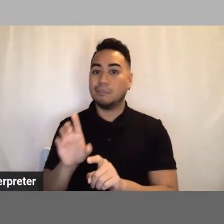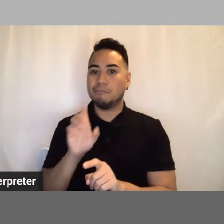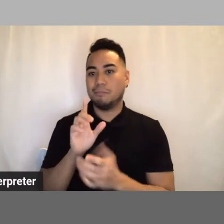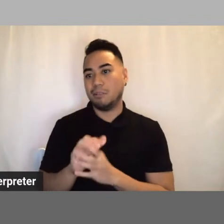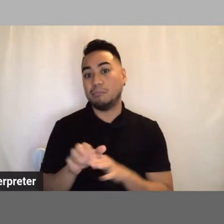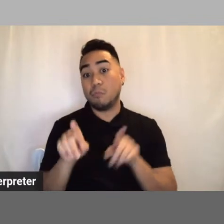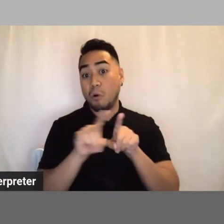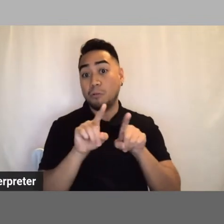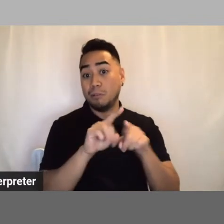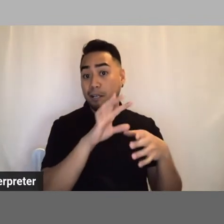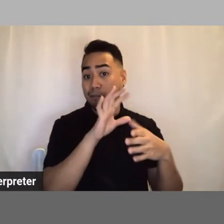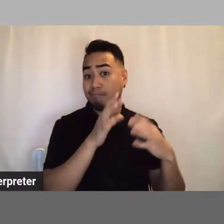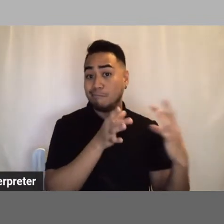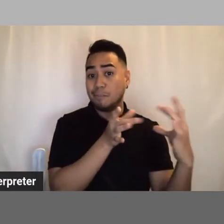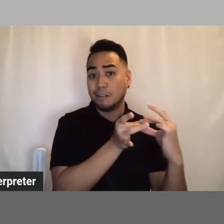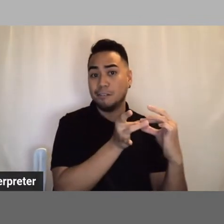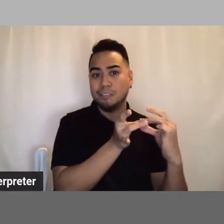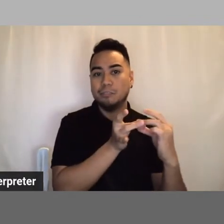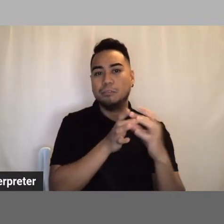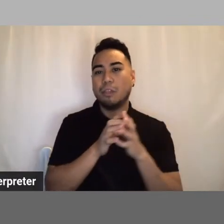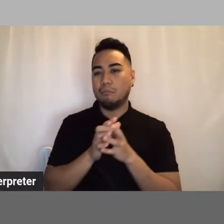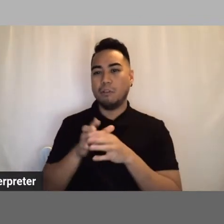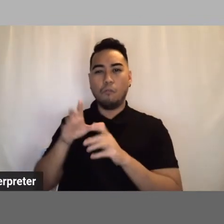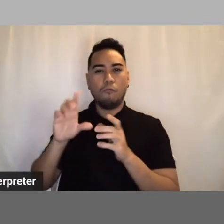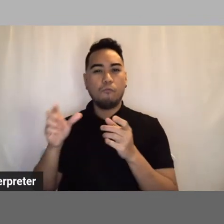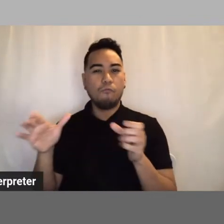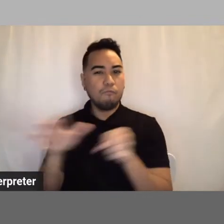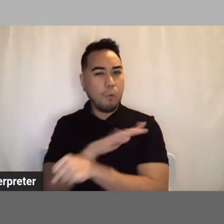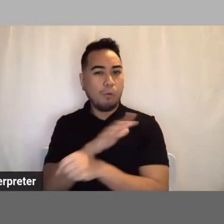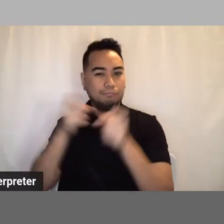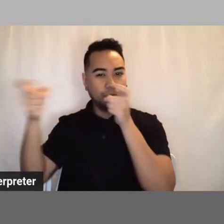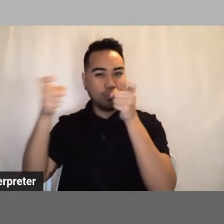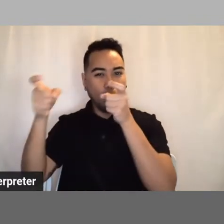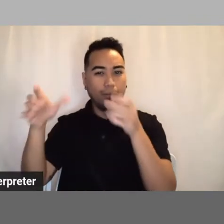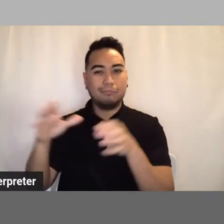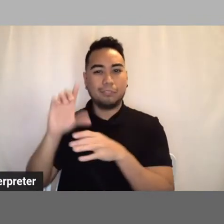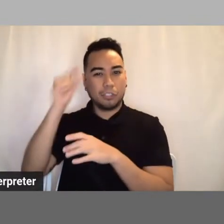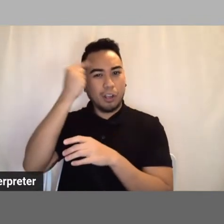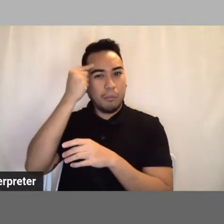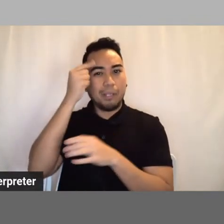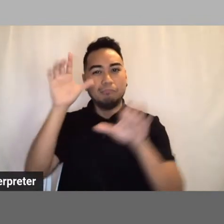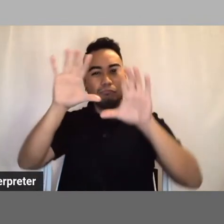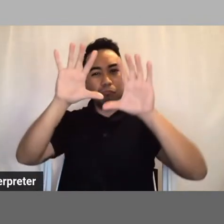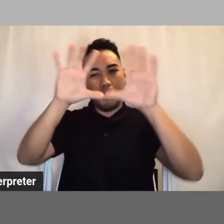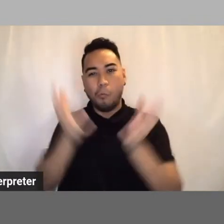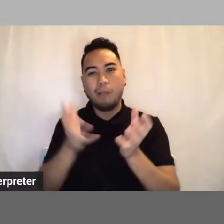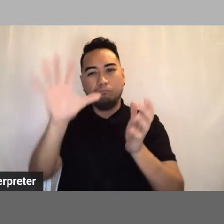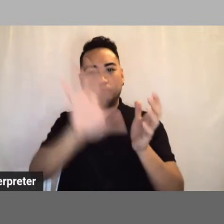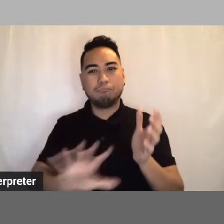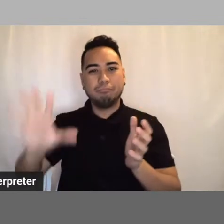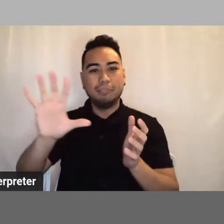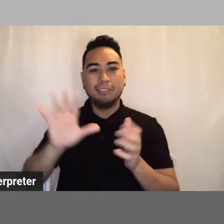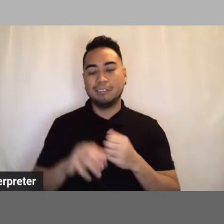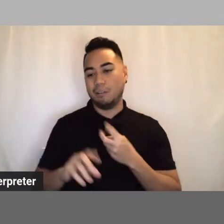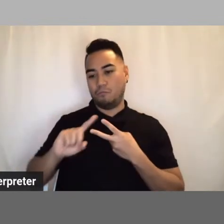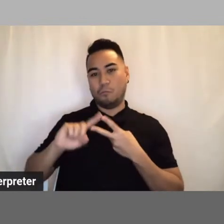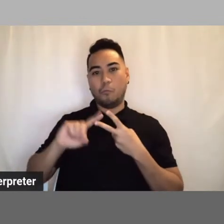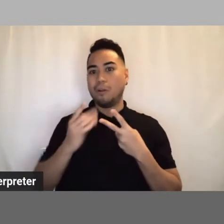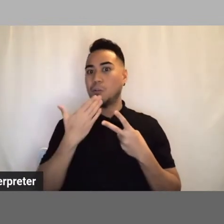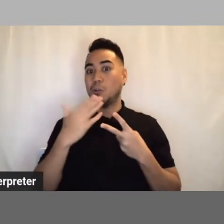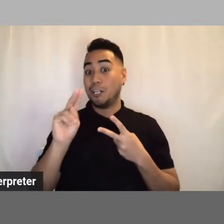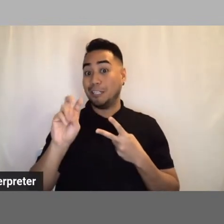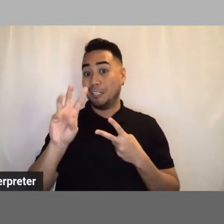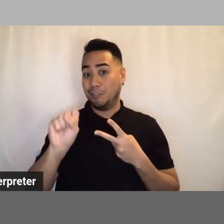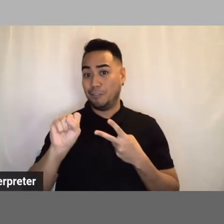broader surge in authoritarianism around the globe. I'm here with two pieces of good news. The first is that we have